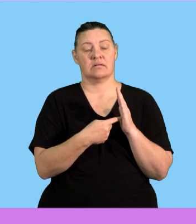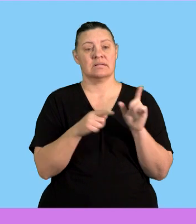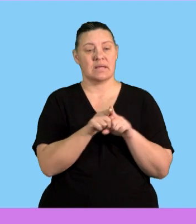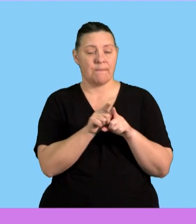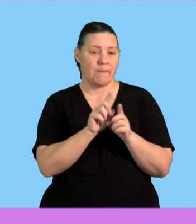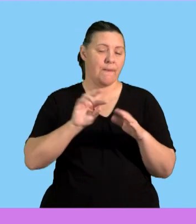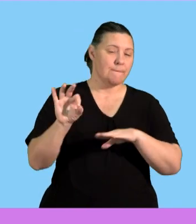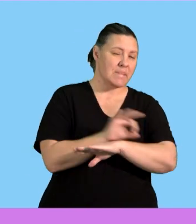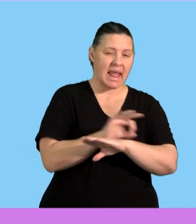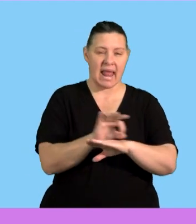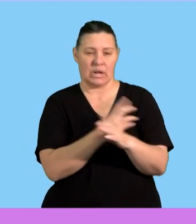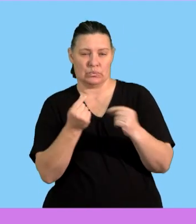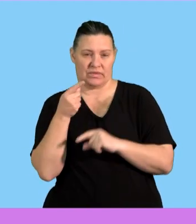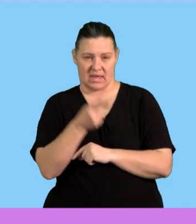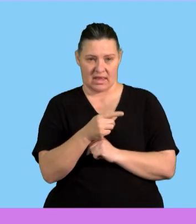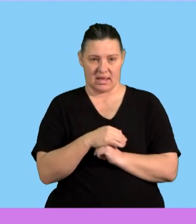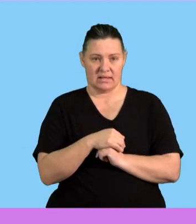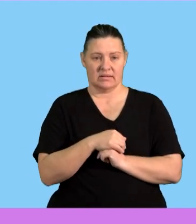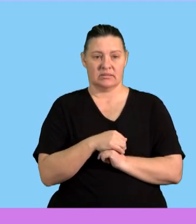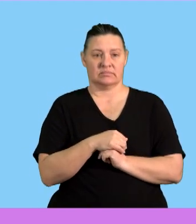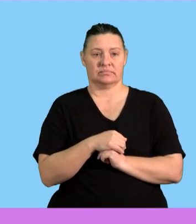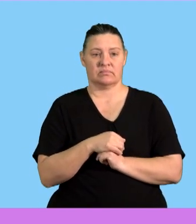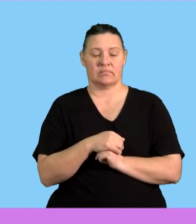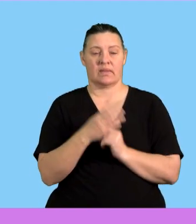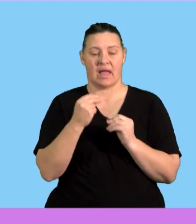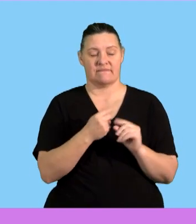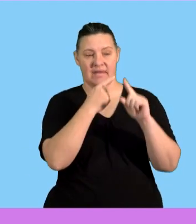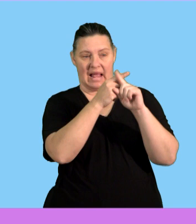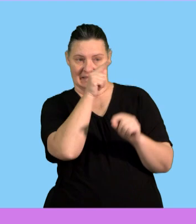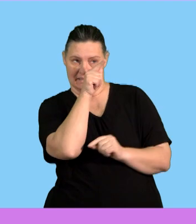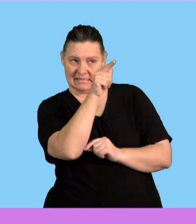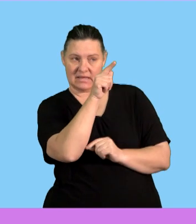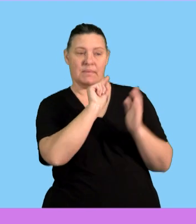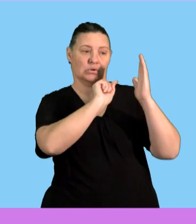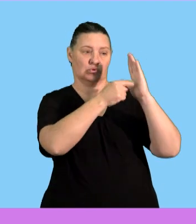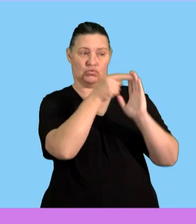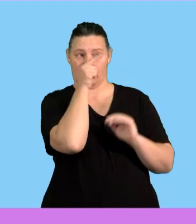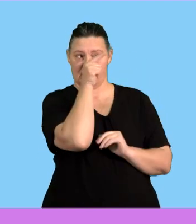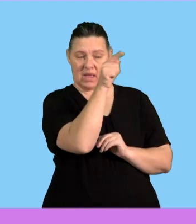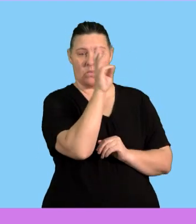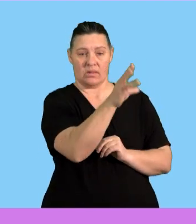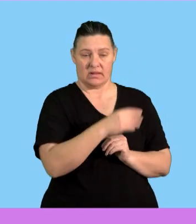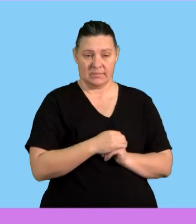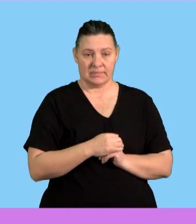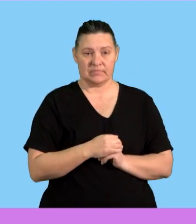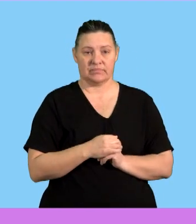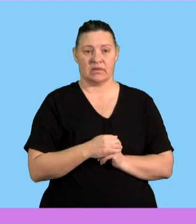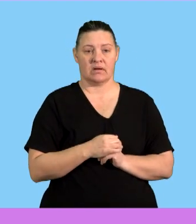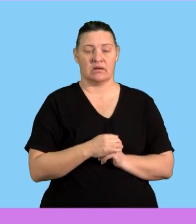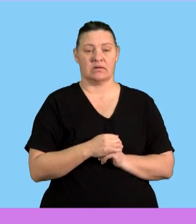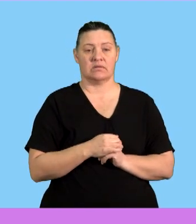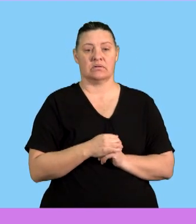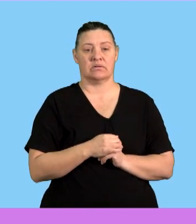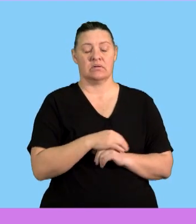it's basically where I do the planning, right? And I already marked there with 1X, so that's basically where the screw is going to go.